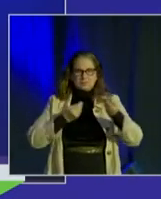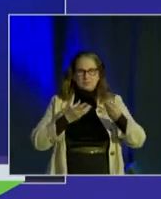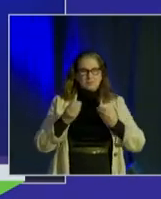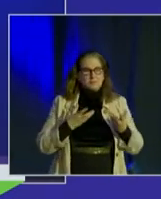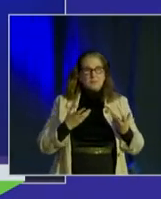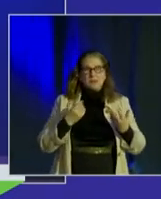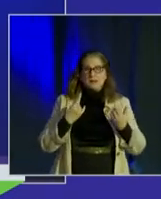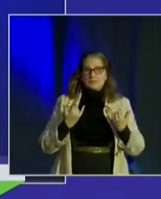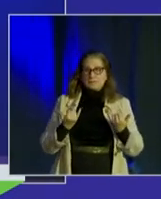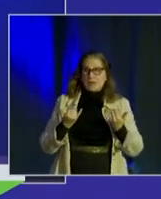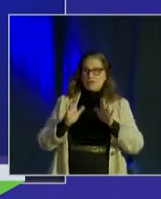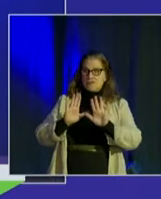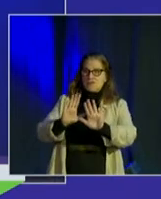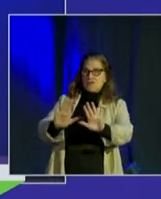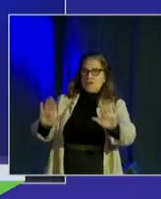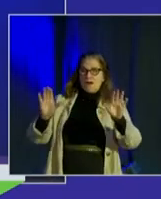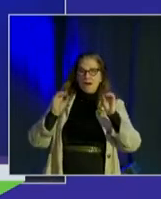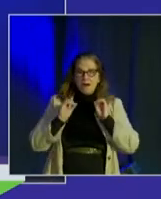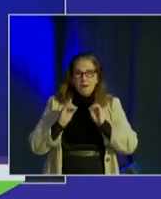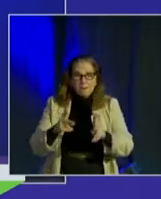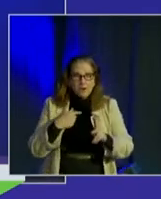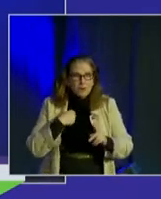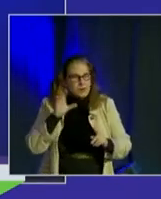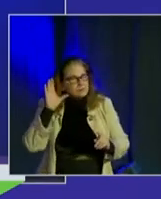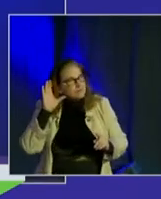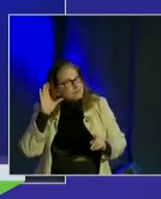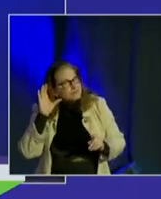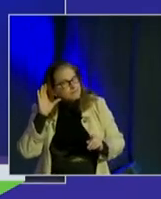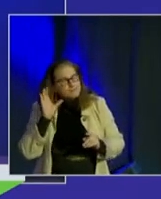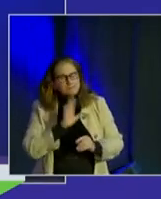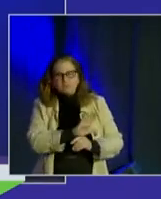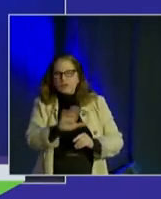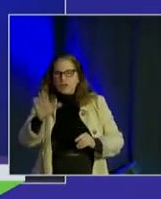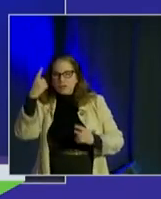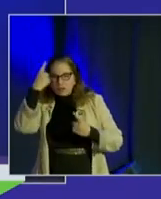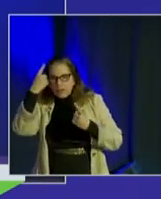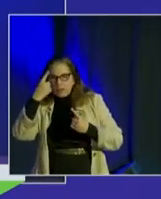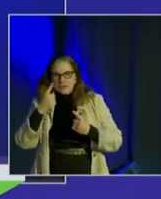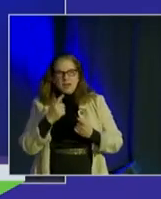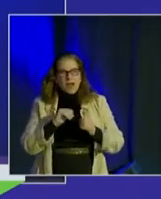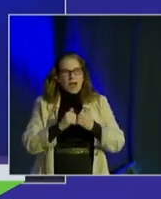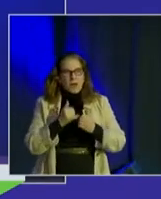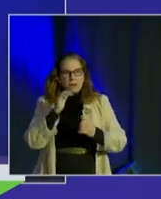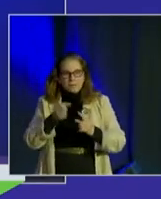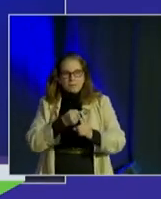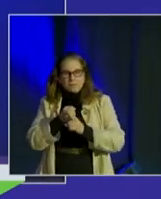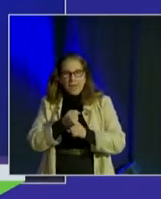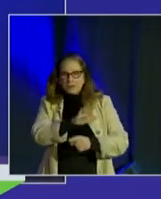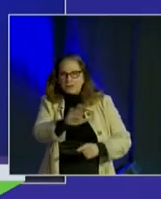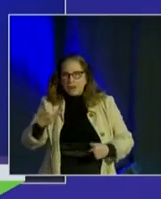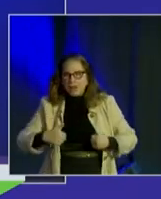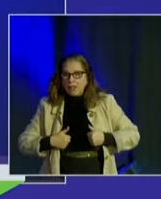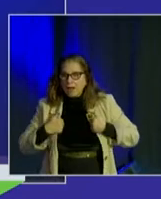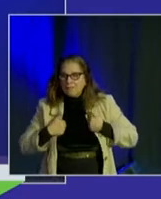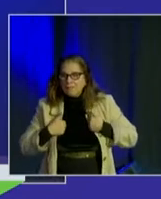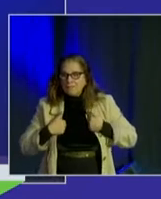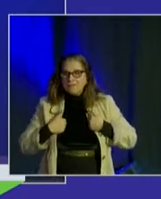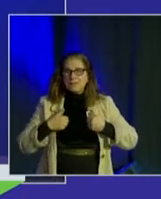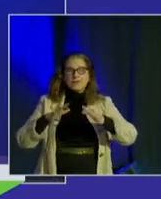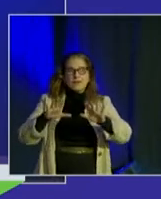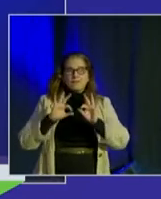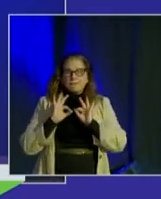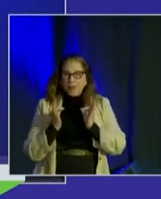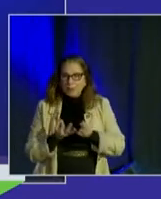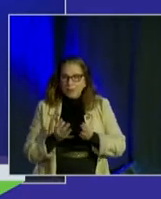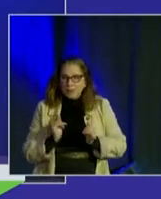budget impacts on your life, how it impacts you directly, and how it impacts your family directly. And by hearing from